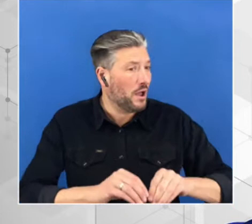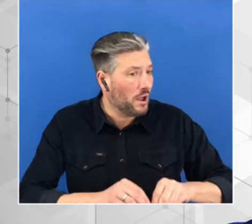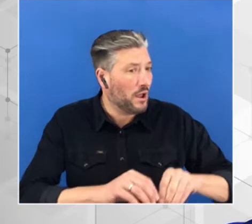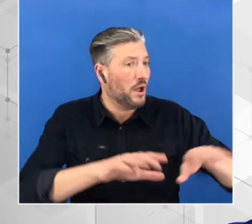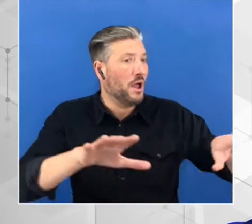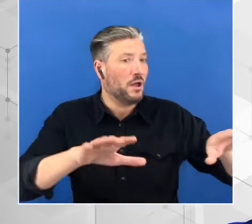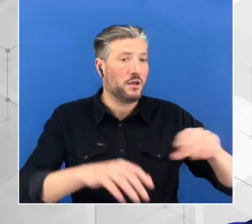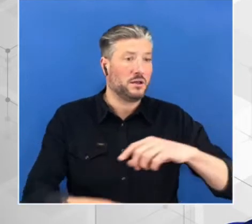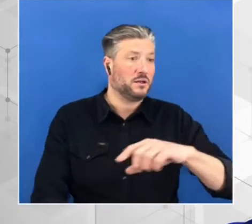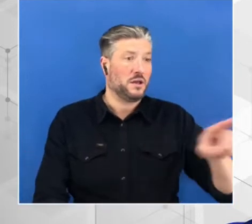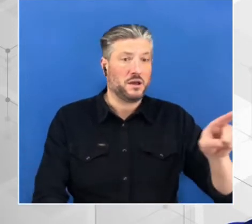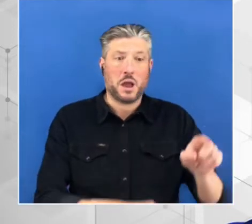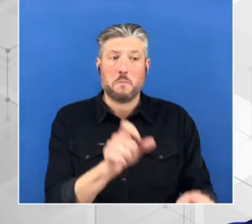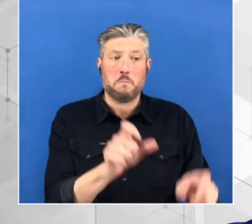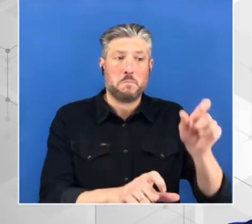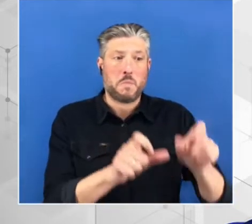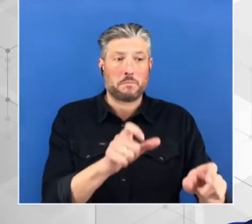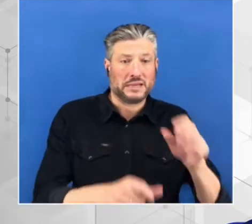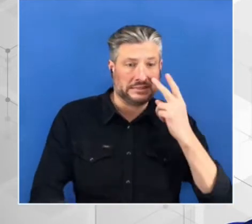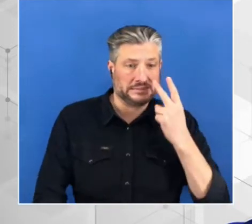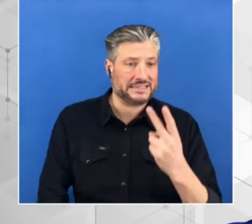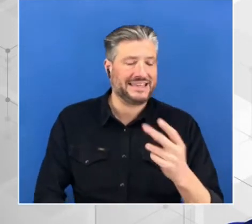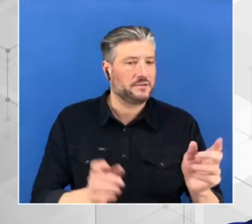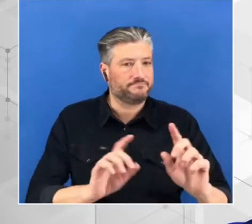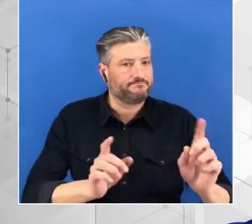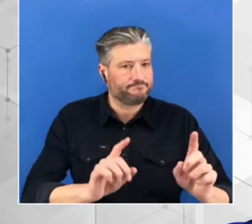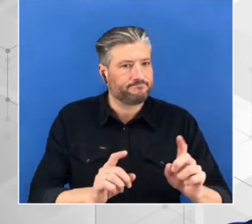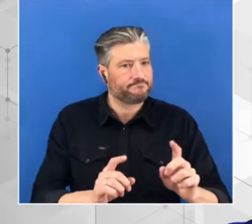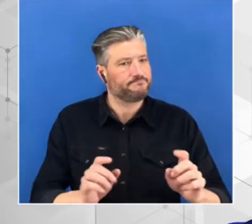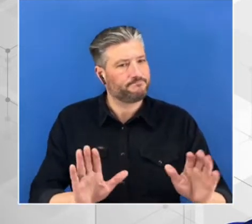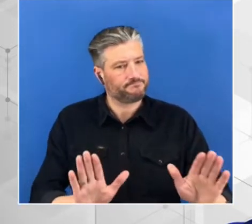you a log of the issues that you have